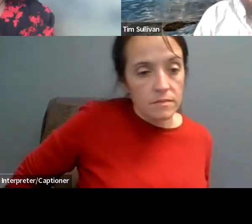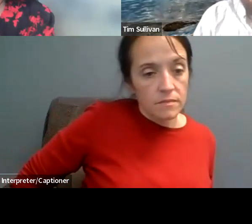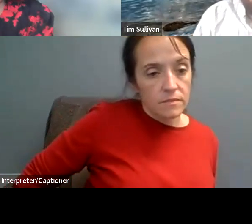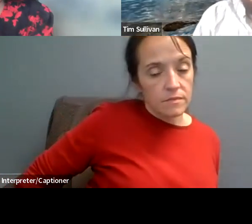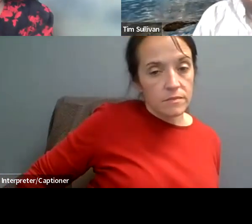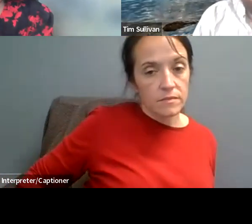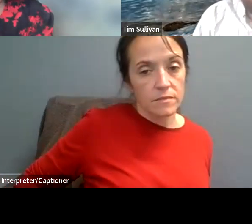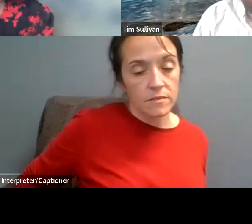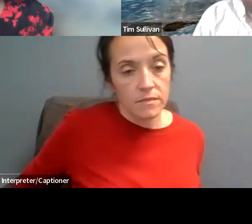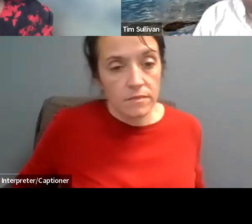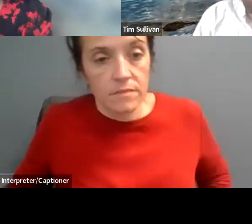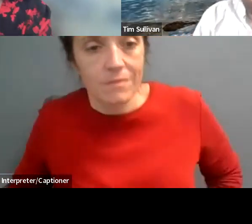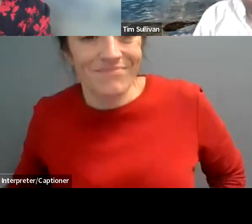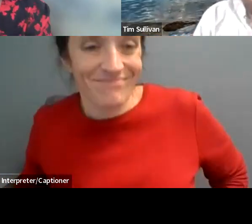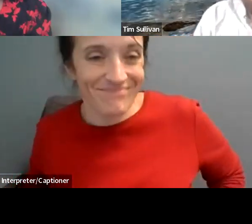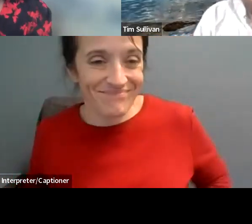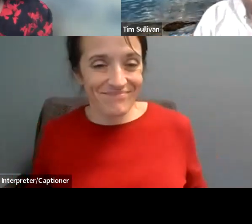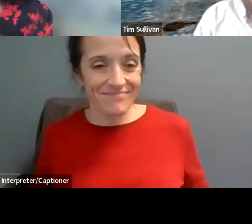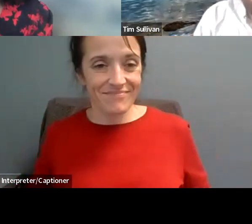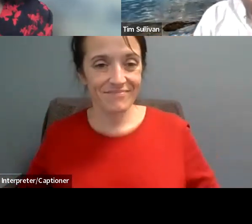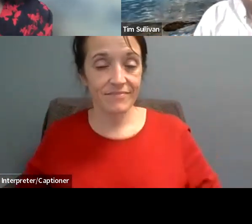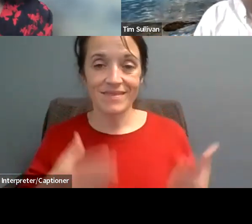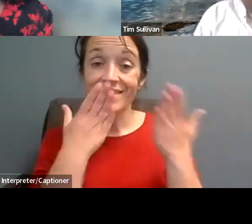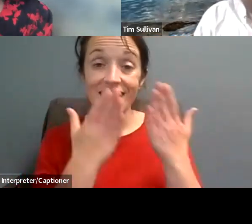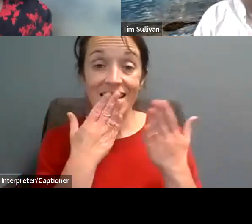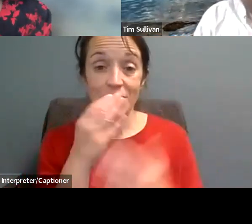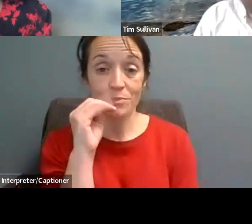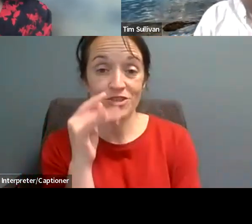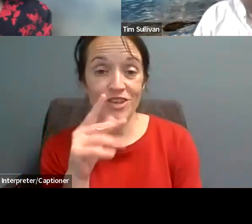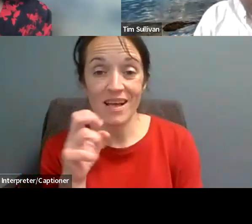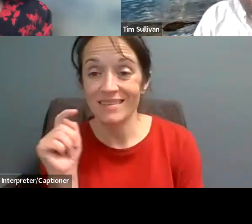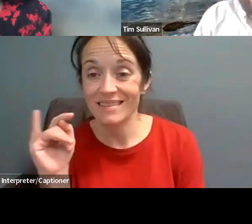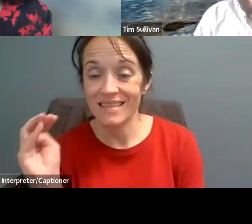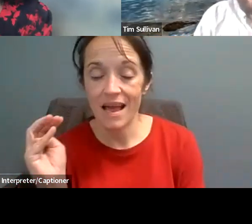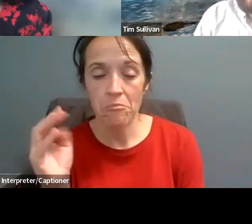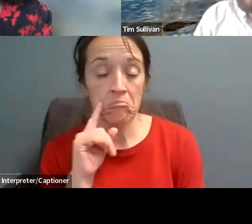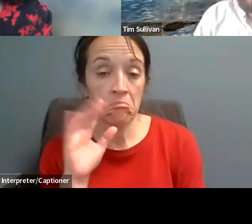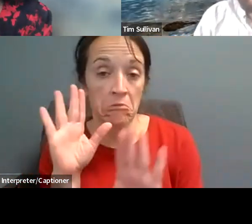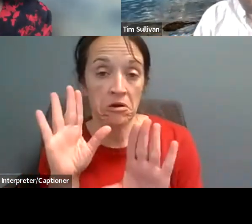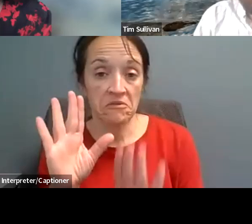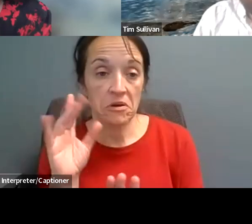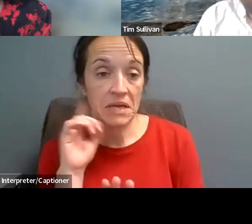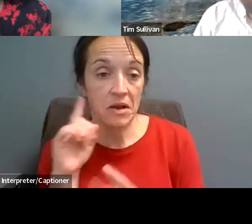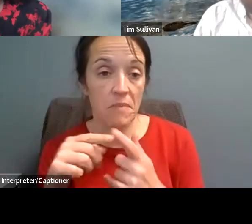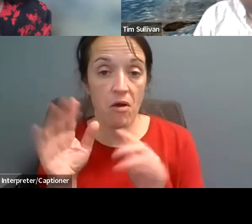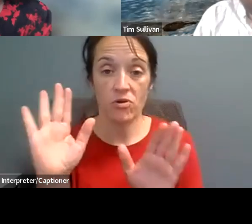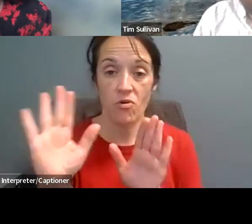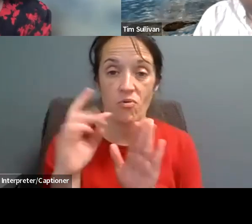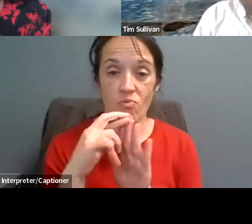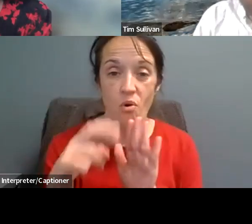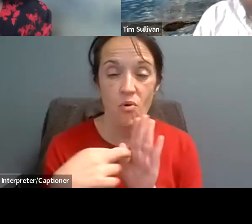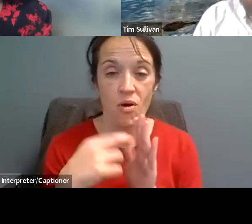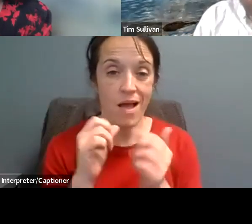Thank you so much, Michelle and Tim. This is great. Just to hear more about the NPL role and how you guys